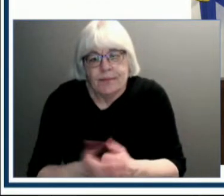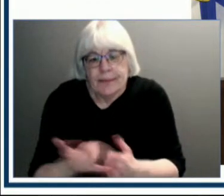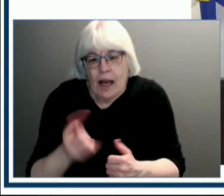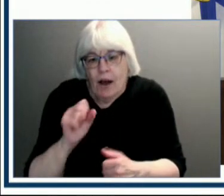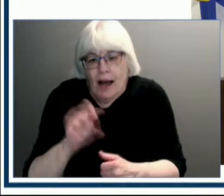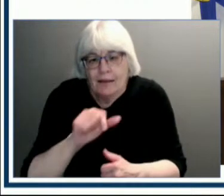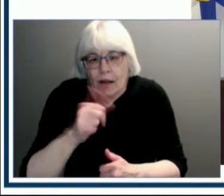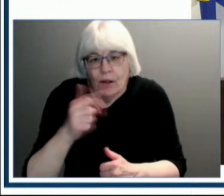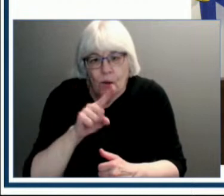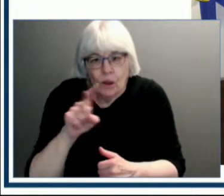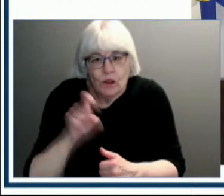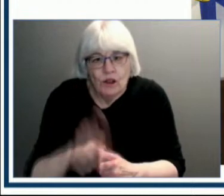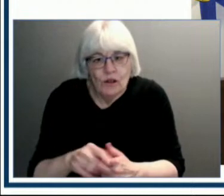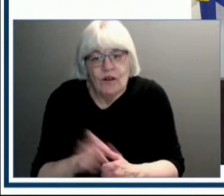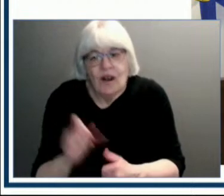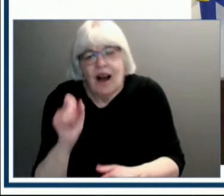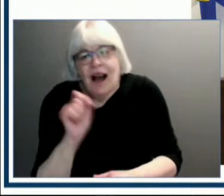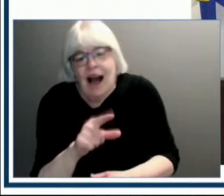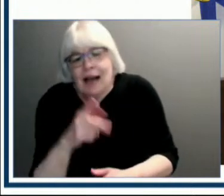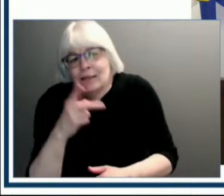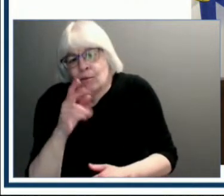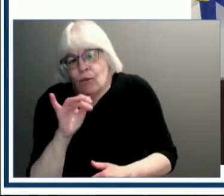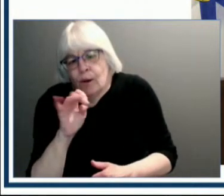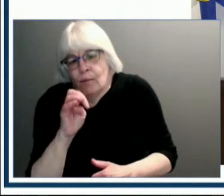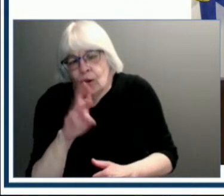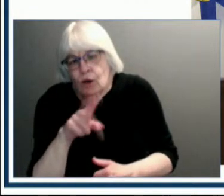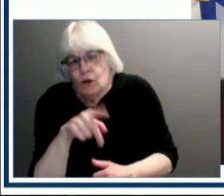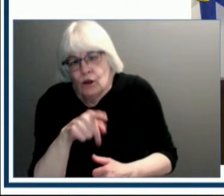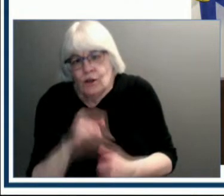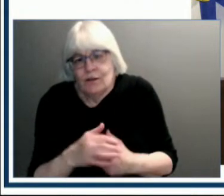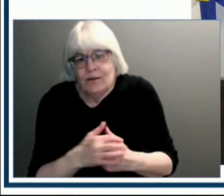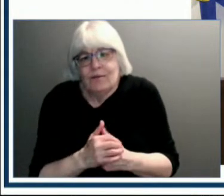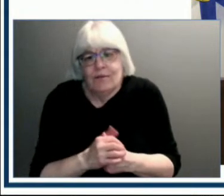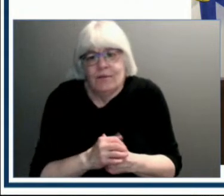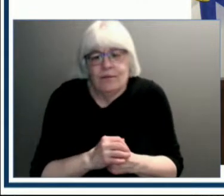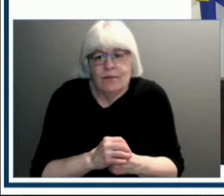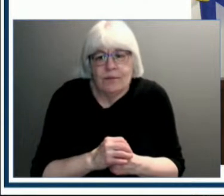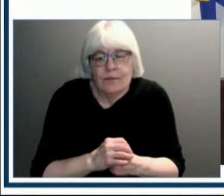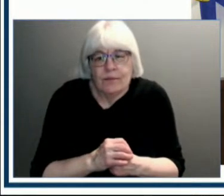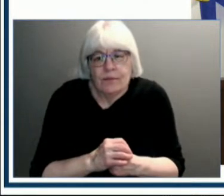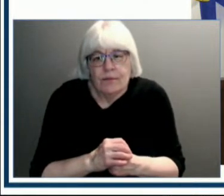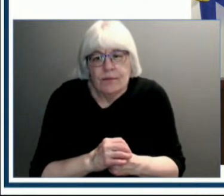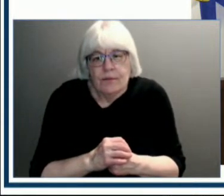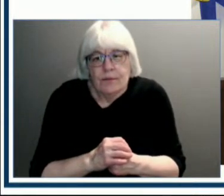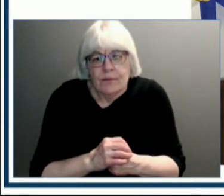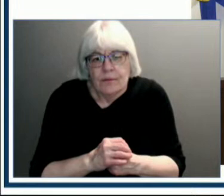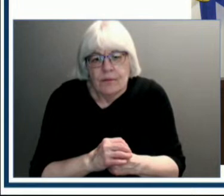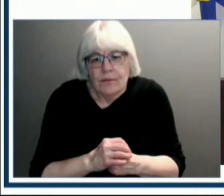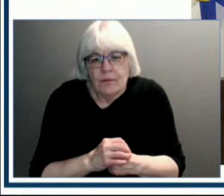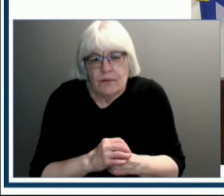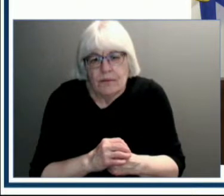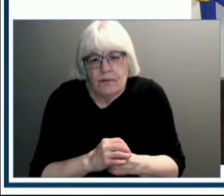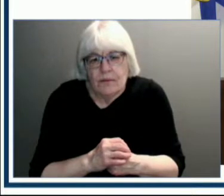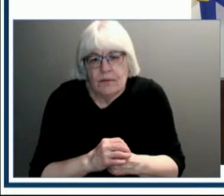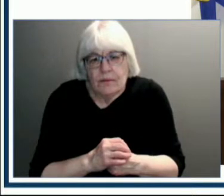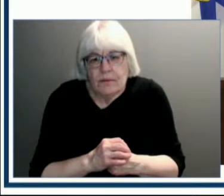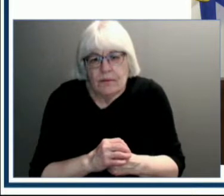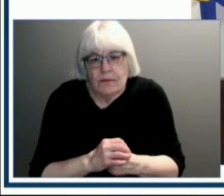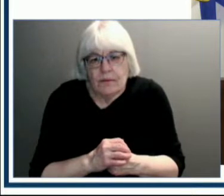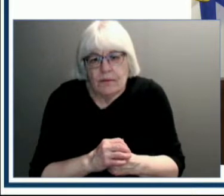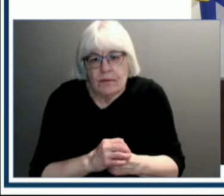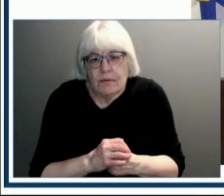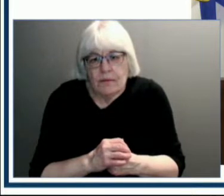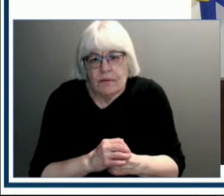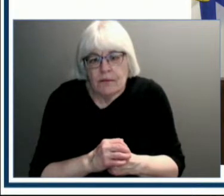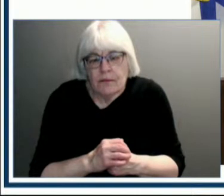stay of COVID patients in the hospital is 5.4 days. I understand that from a public health perspective, you're worried about